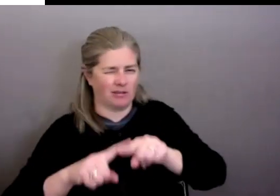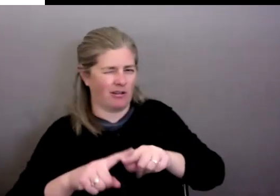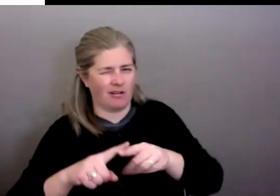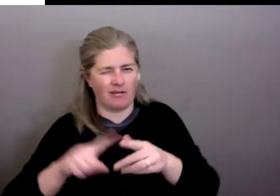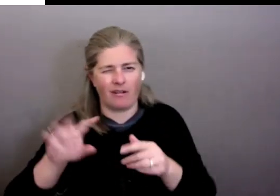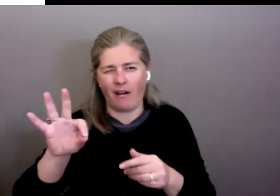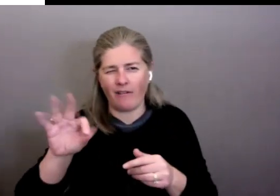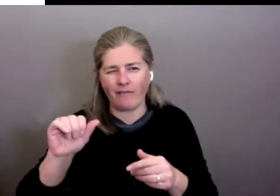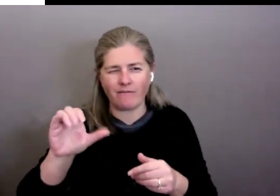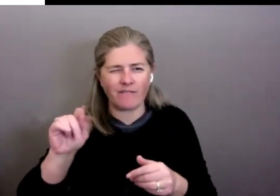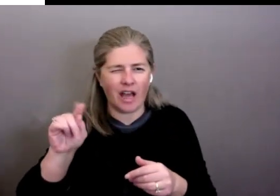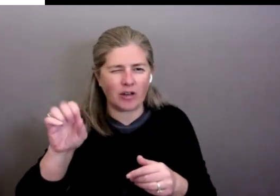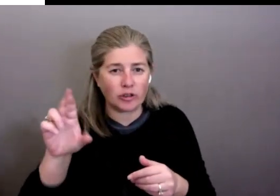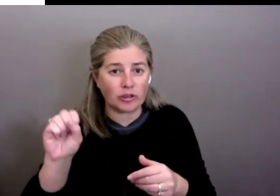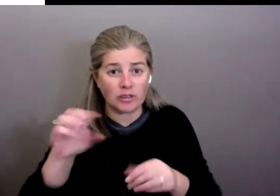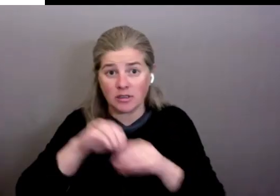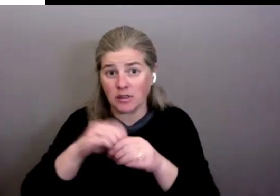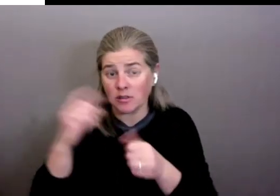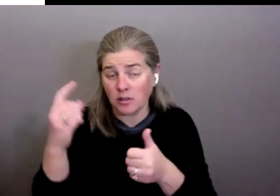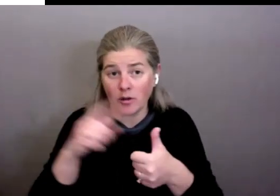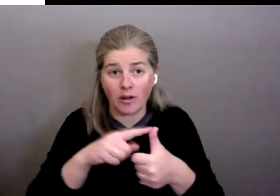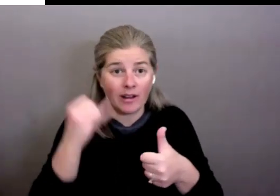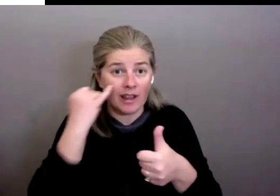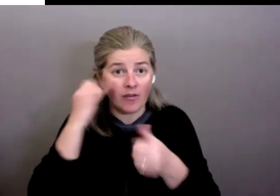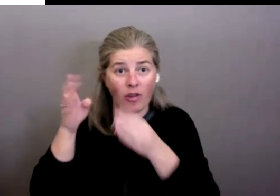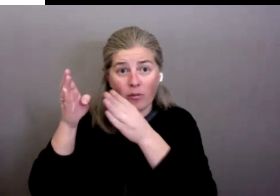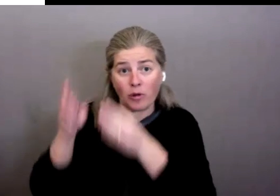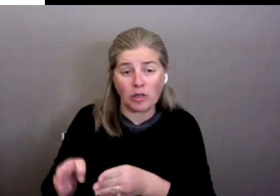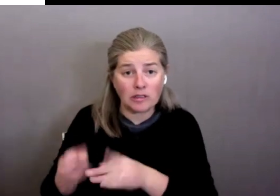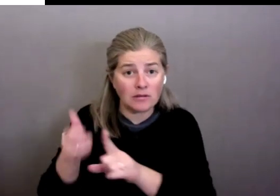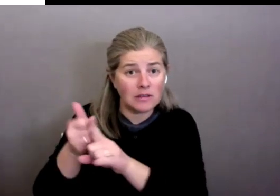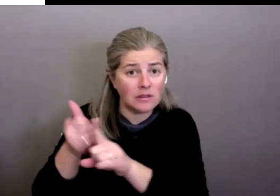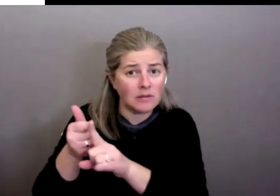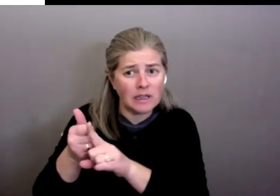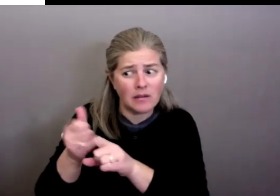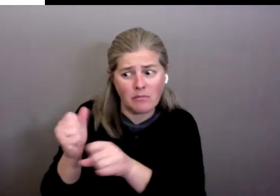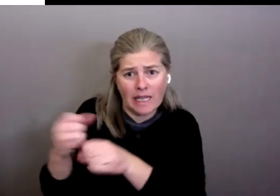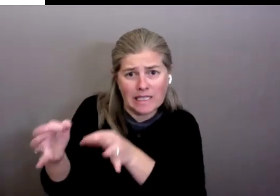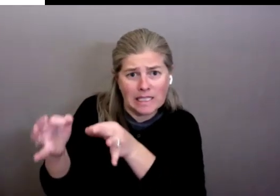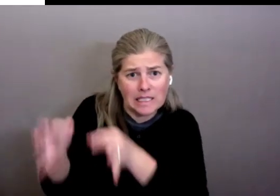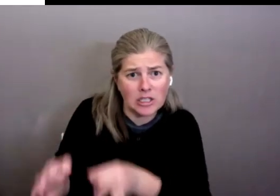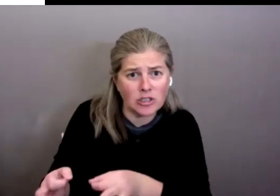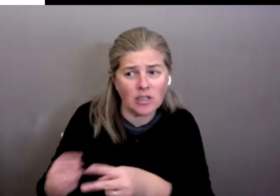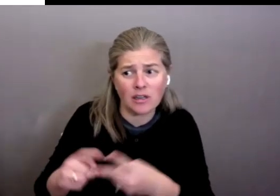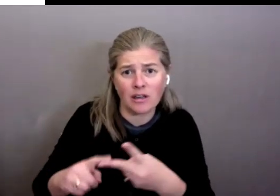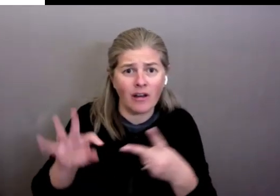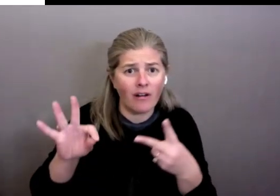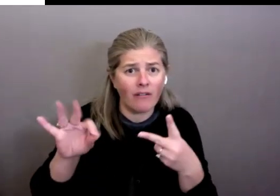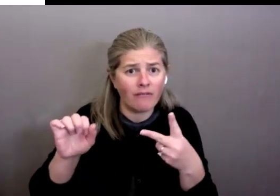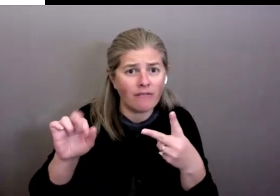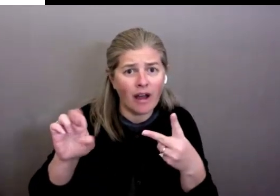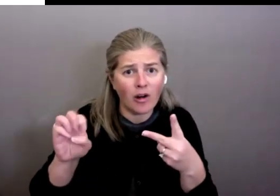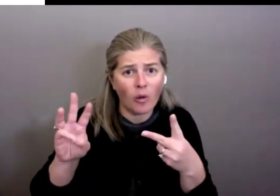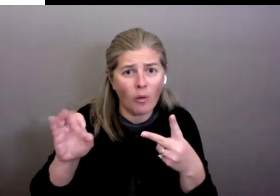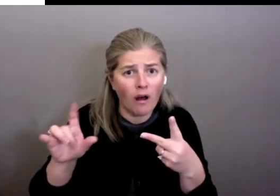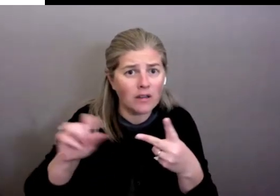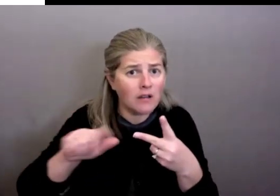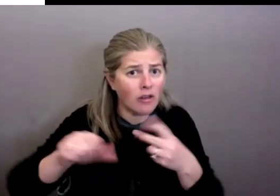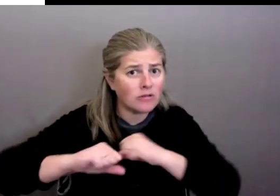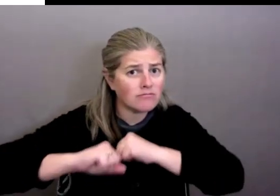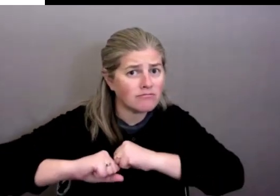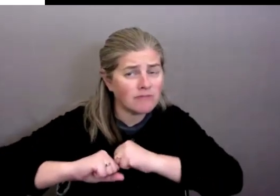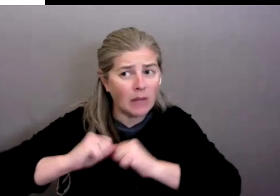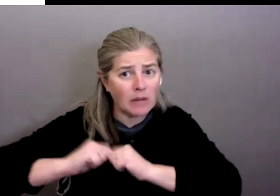Factors to consider include whether the individual in question is a decision maker, whether firewalls or other safeguards can be